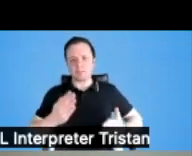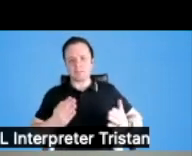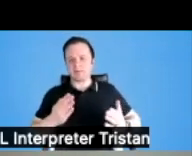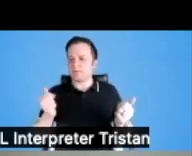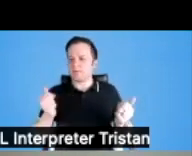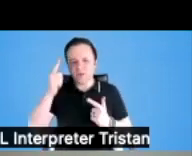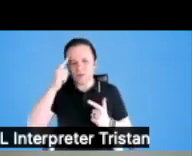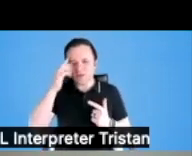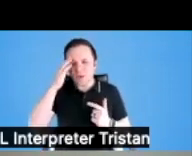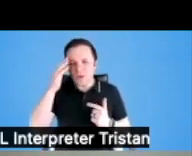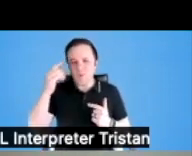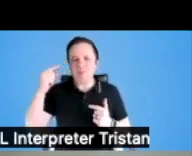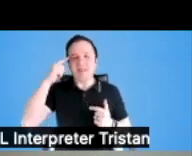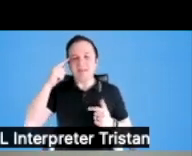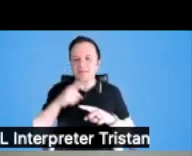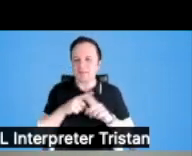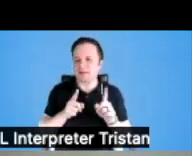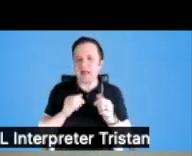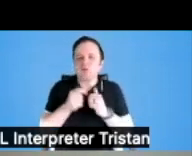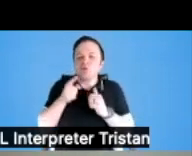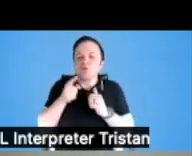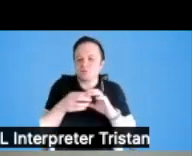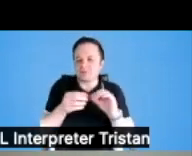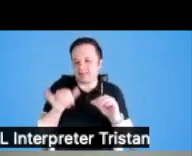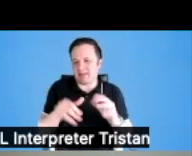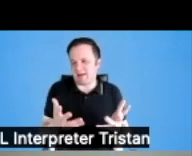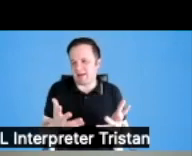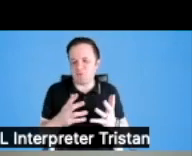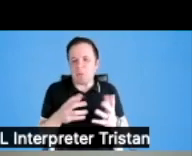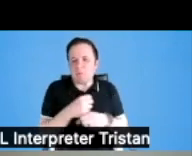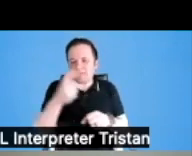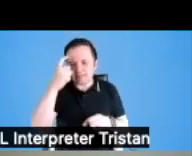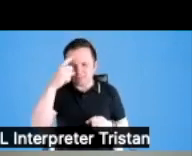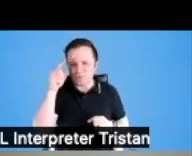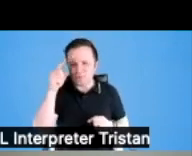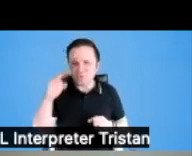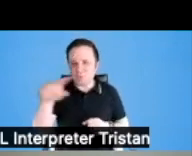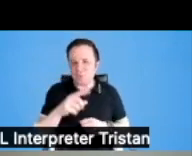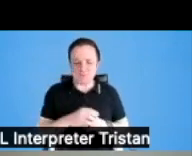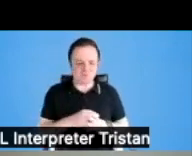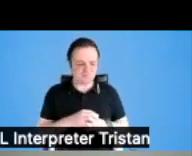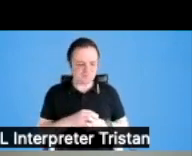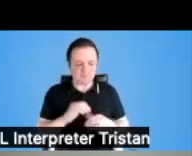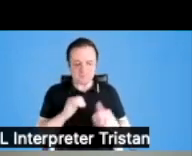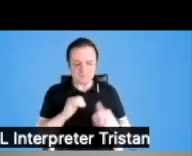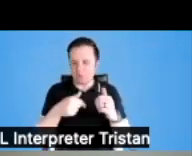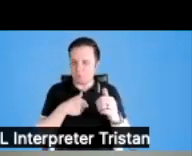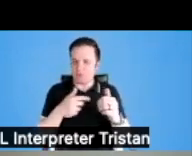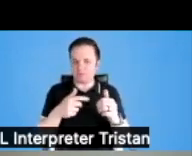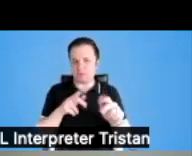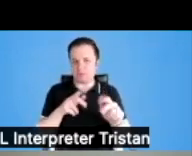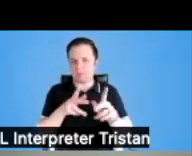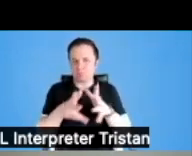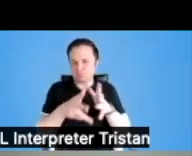advocate's supposed to look like. Like, how do you say that, right? What makes the most sense for you? And how do we talk to people?